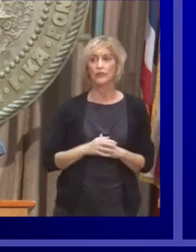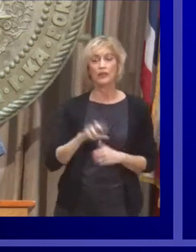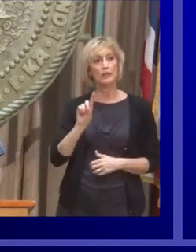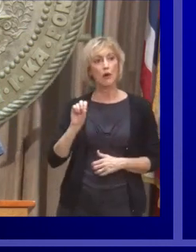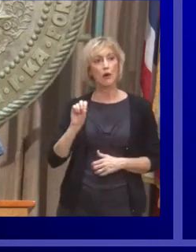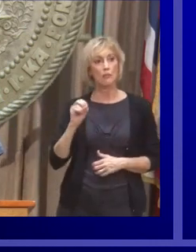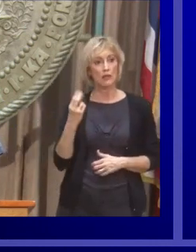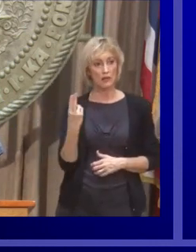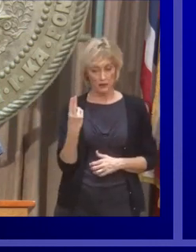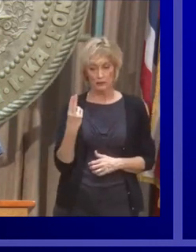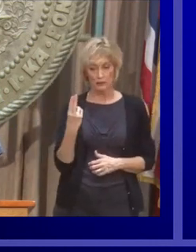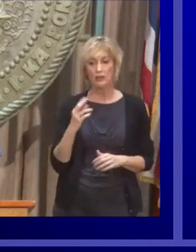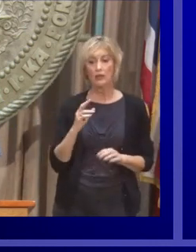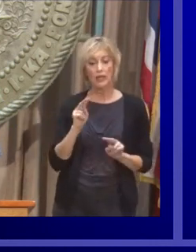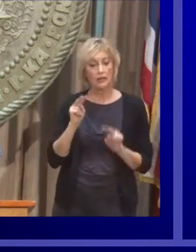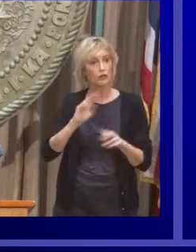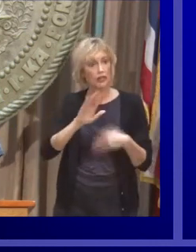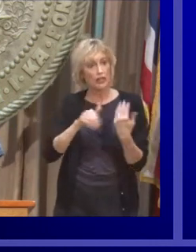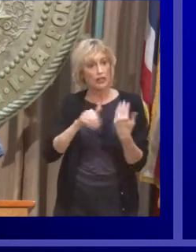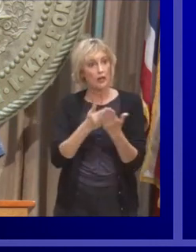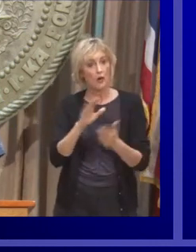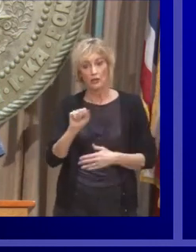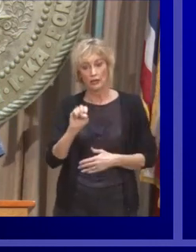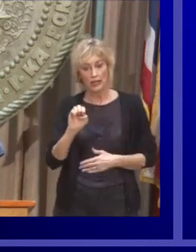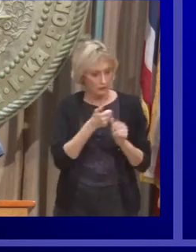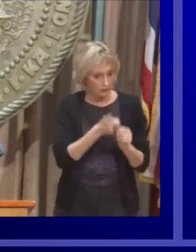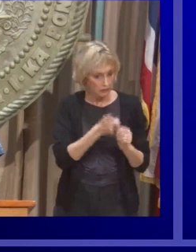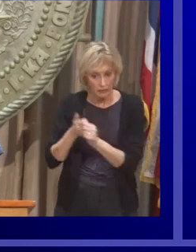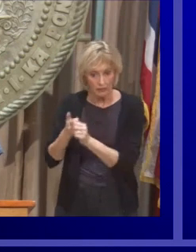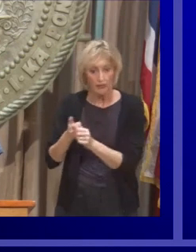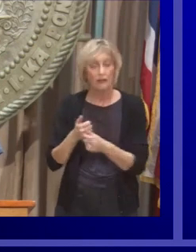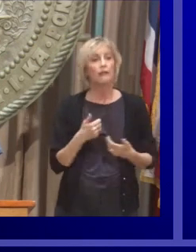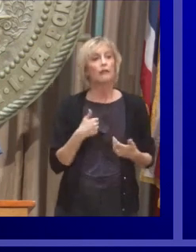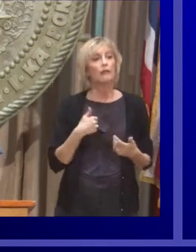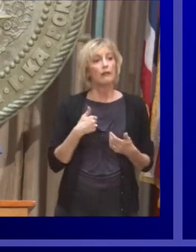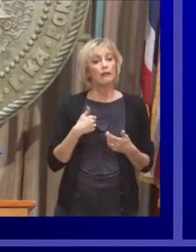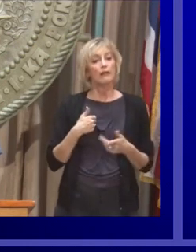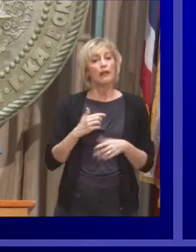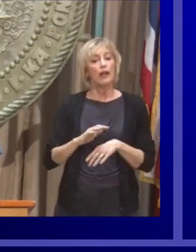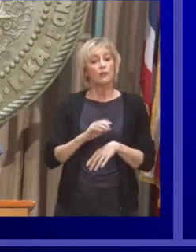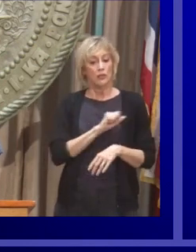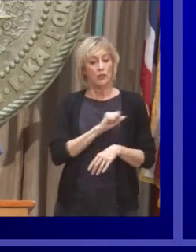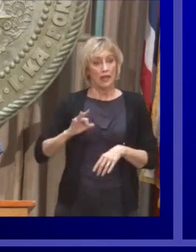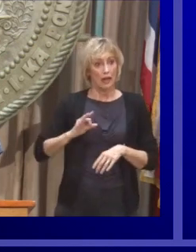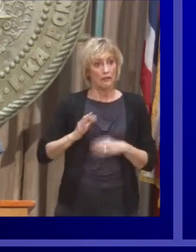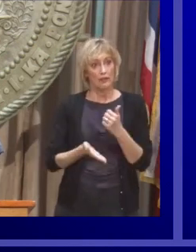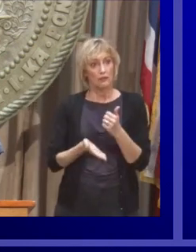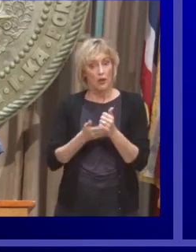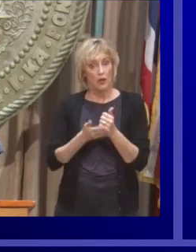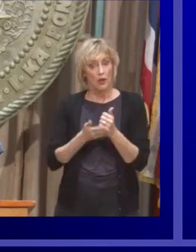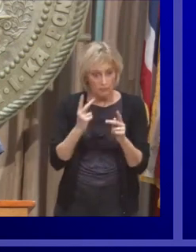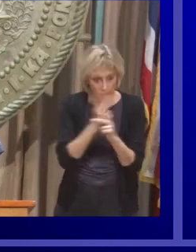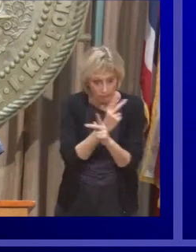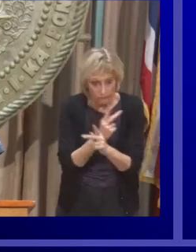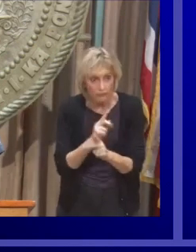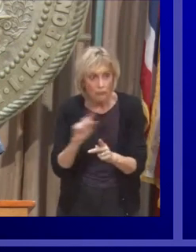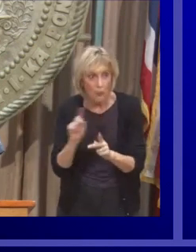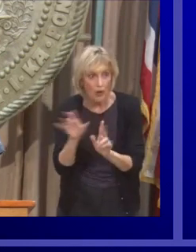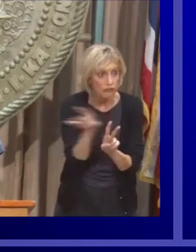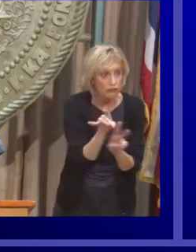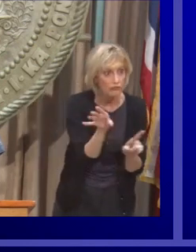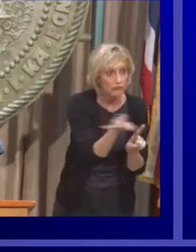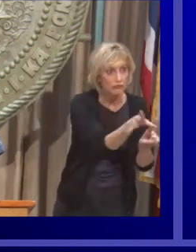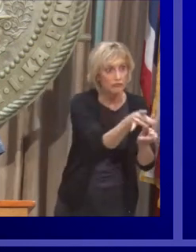aggressively investigate all cases reported, and we're tracing contacts. We're staffing up to do that. Most of the reports